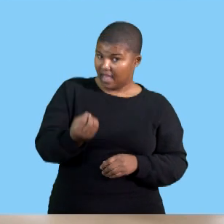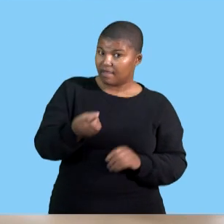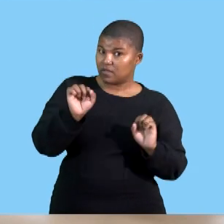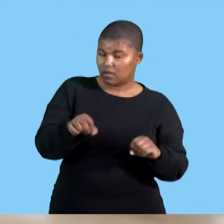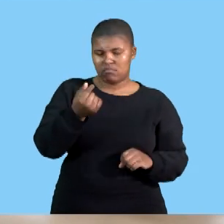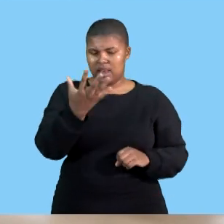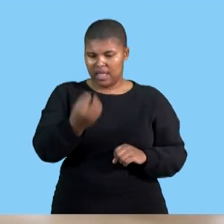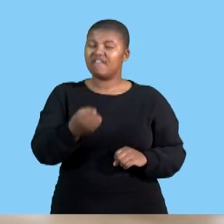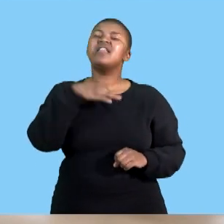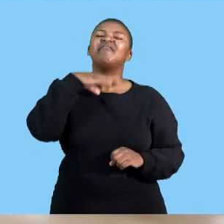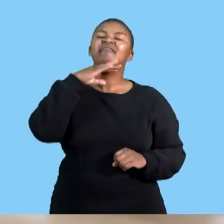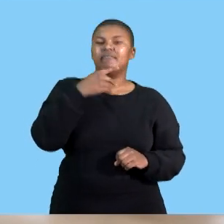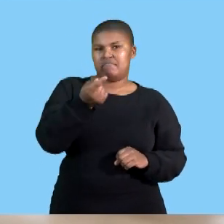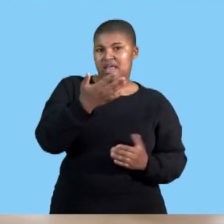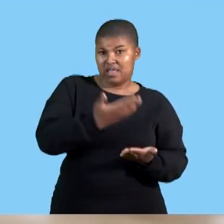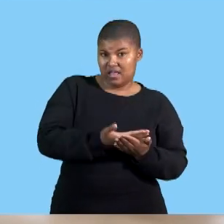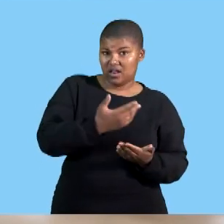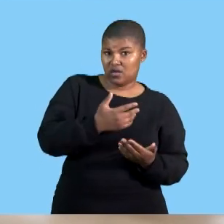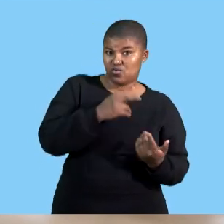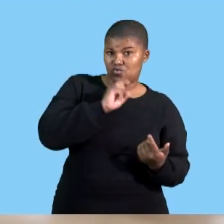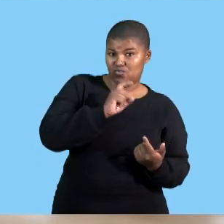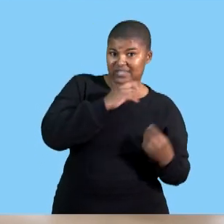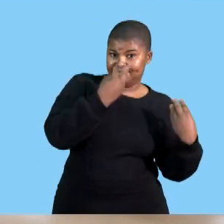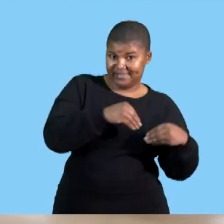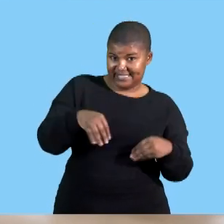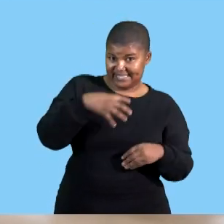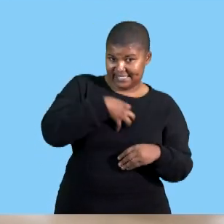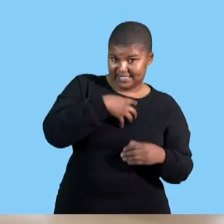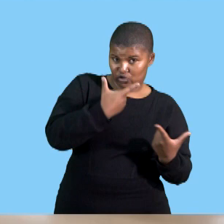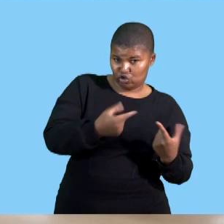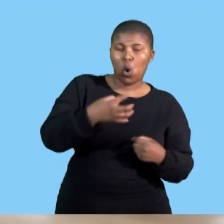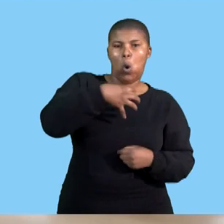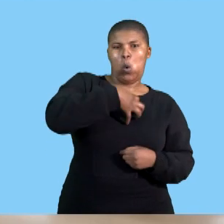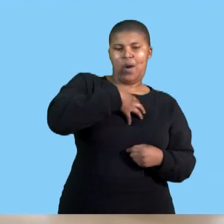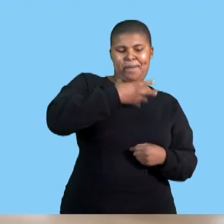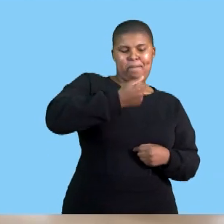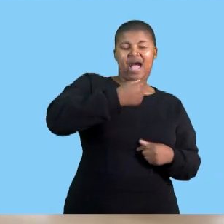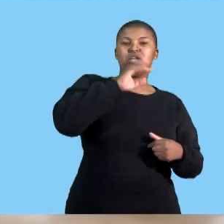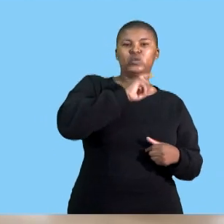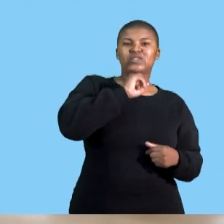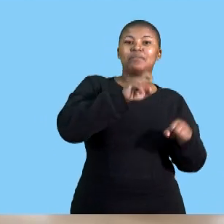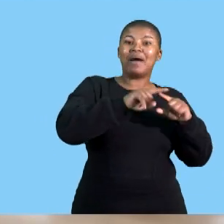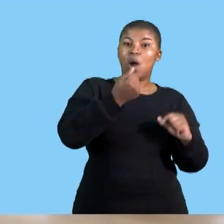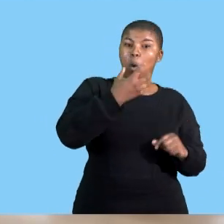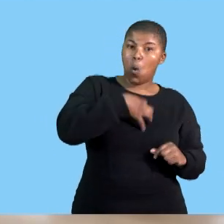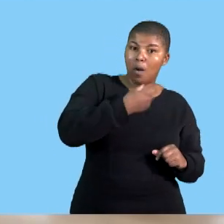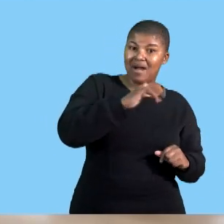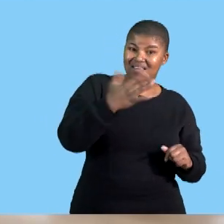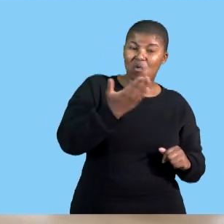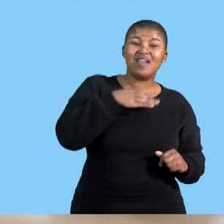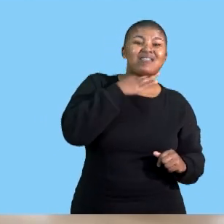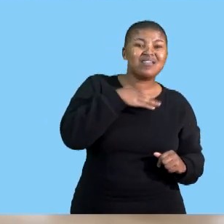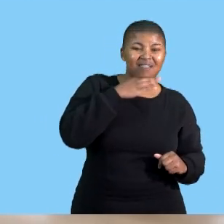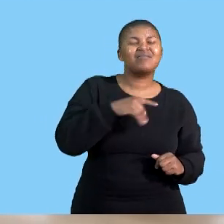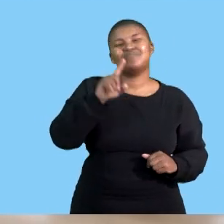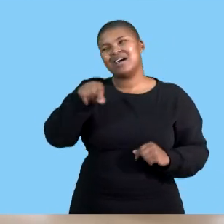is available, if you have money, enough money that you need in your business, you can use your own capital. But if it's not enough,